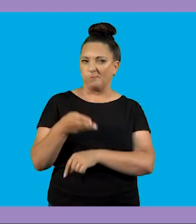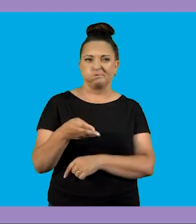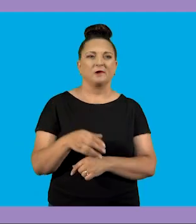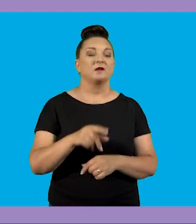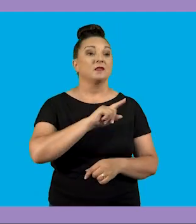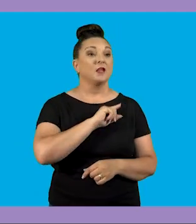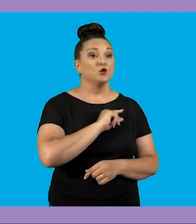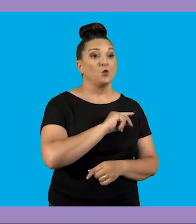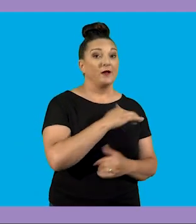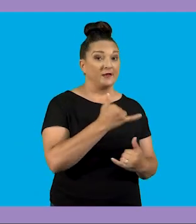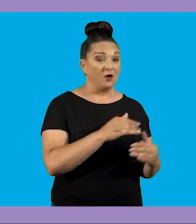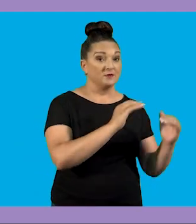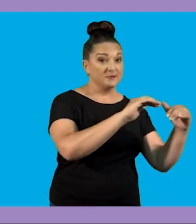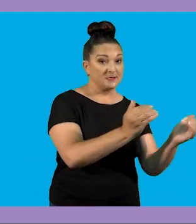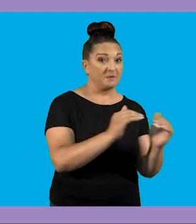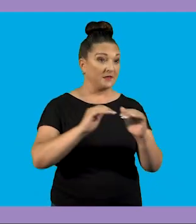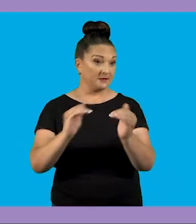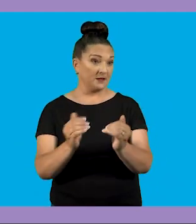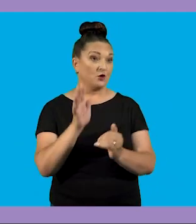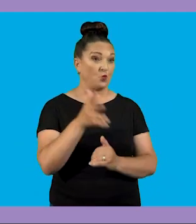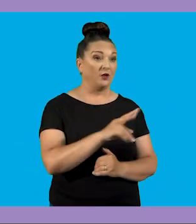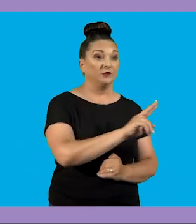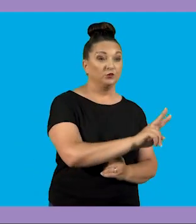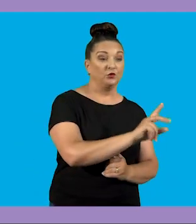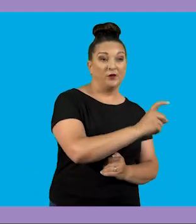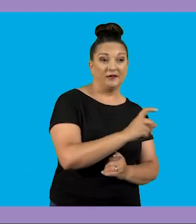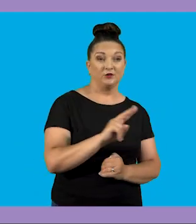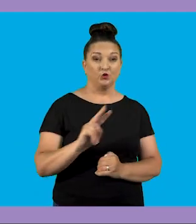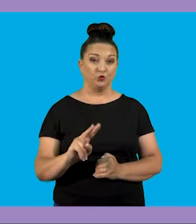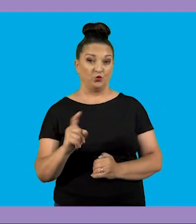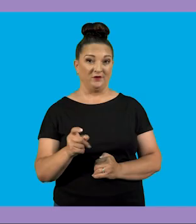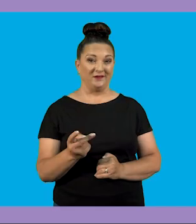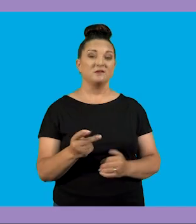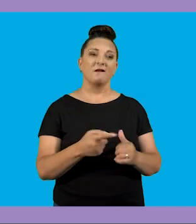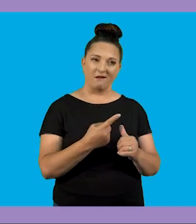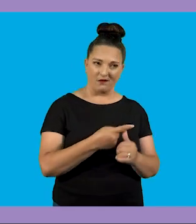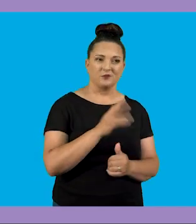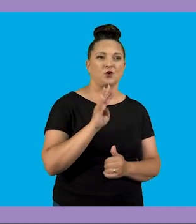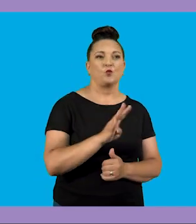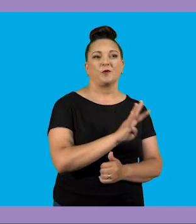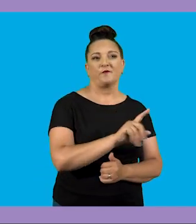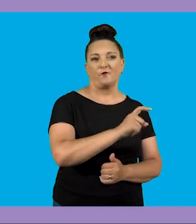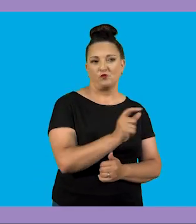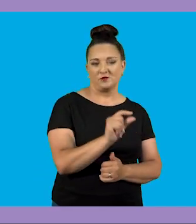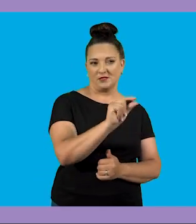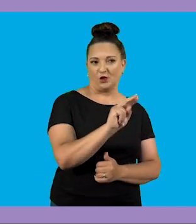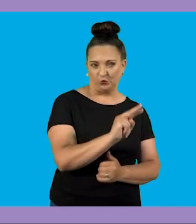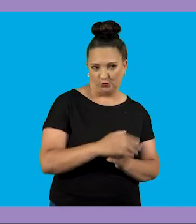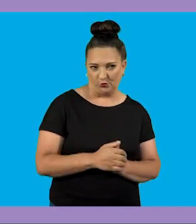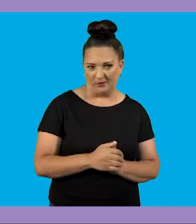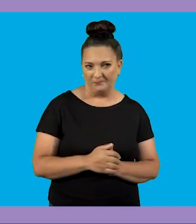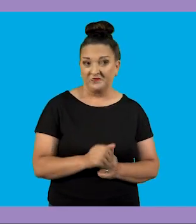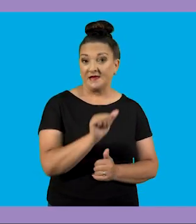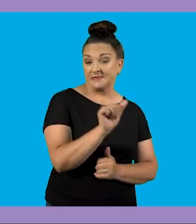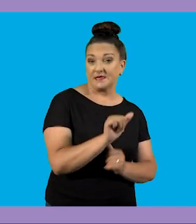two brackets that are going to be similar. 2x multiplied by 2x gives us 4x squared. Then we have 6 multiplied